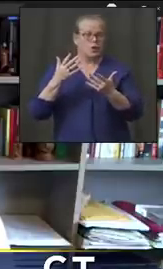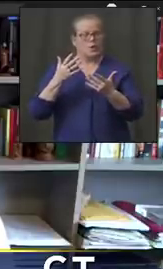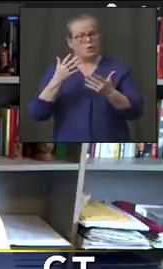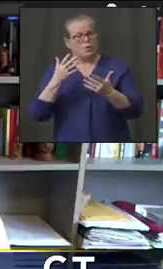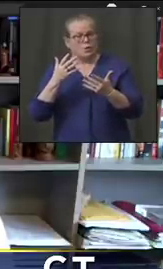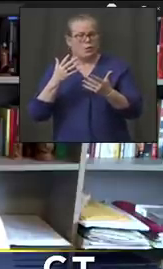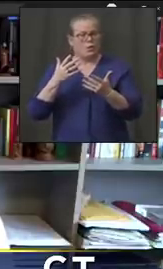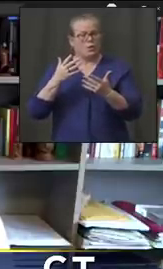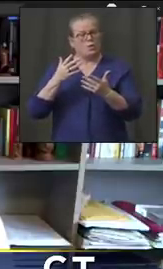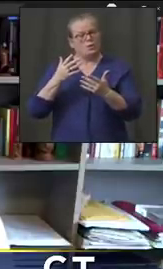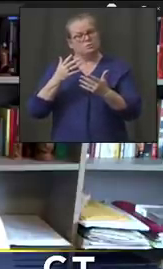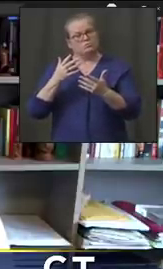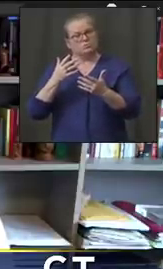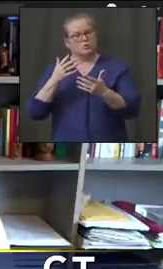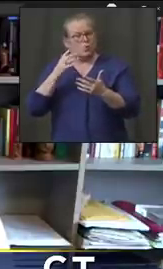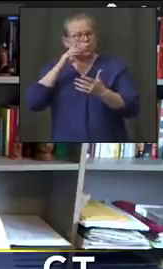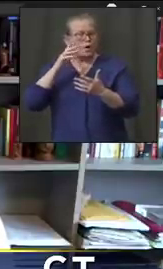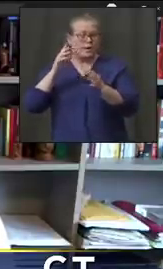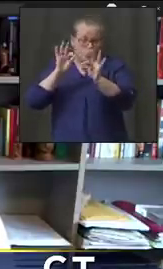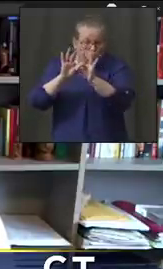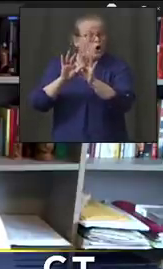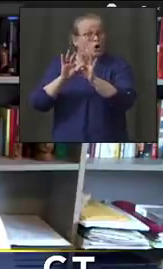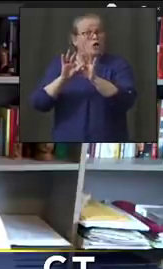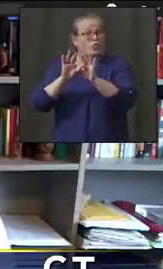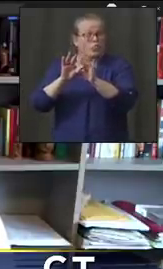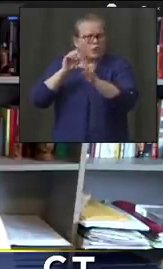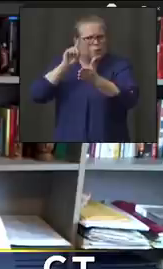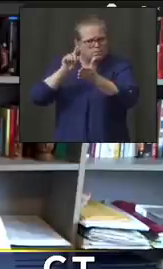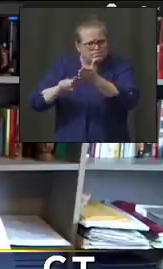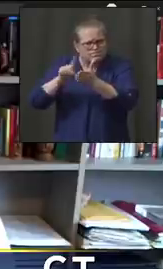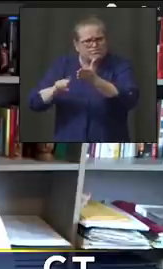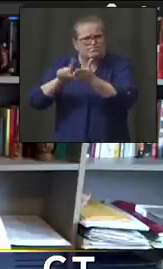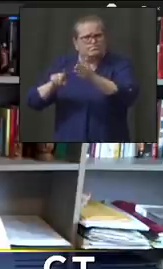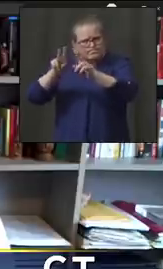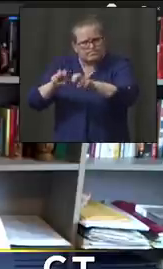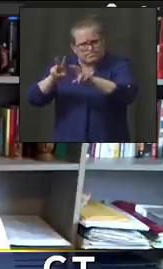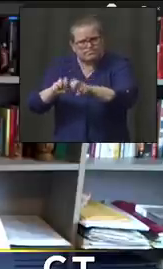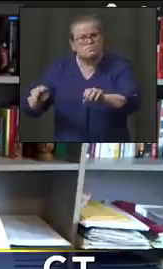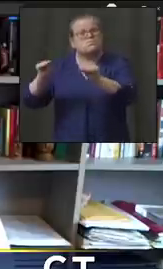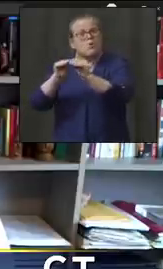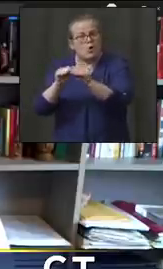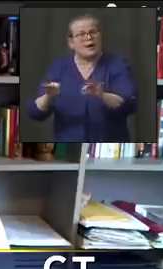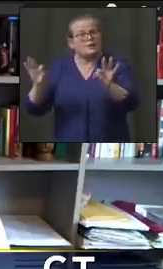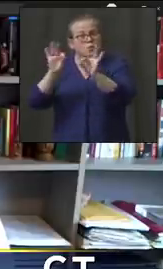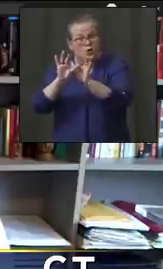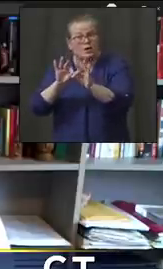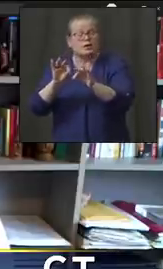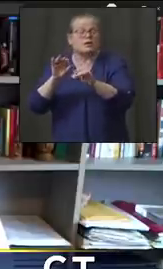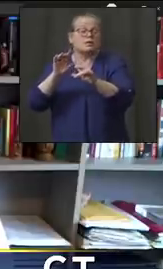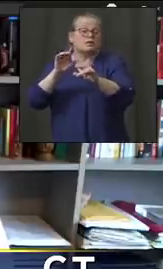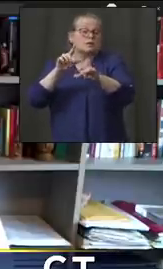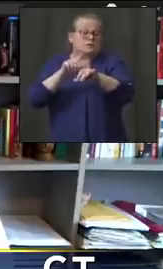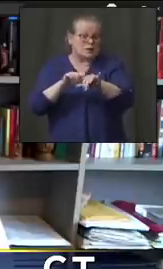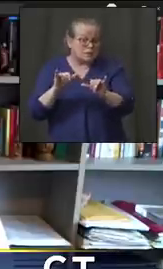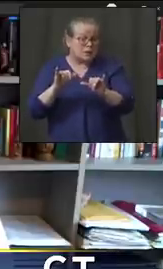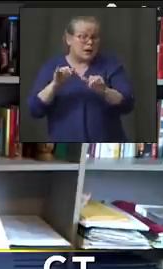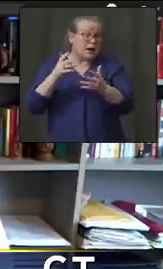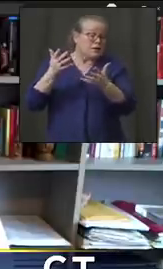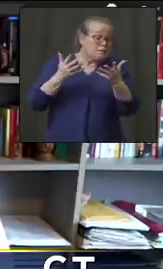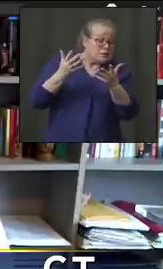certainly there's ongoing investigation into understanding what those adverse effects are. But at this moment, there are